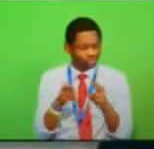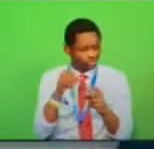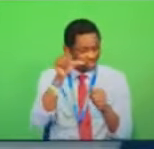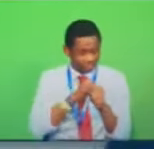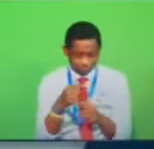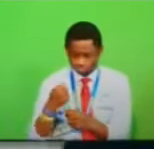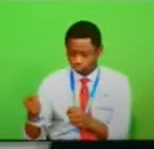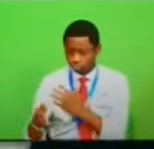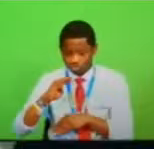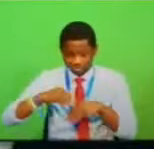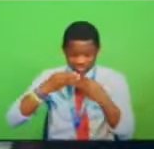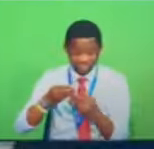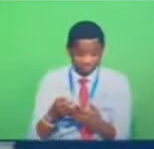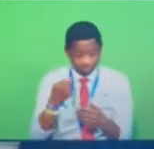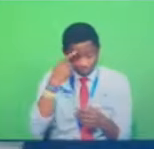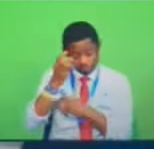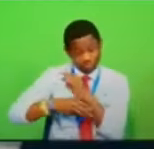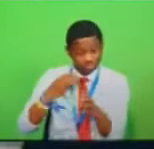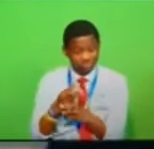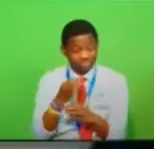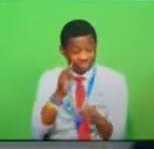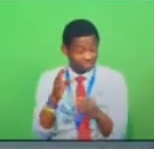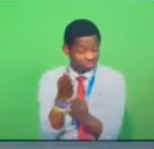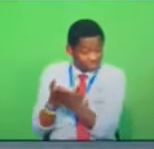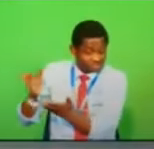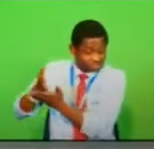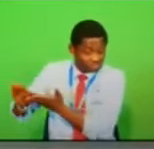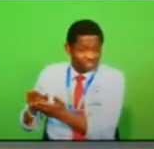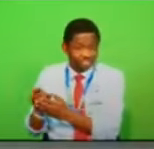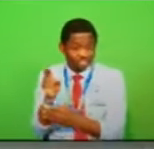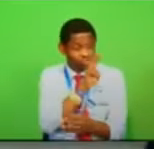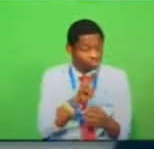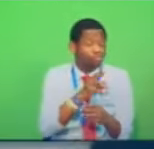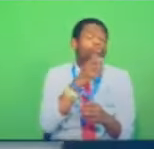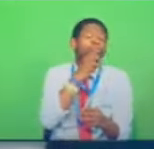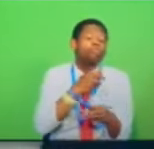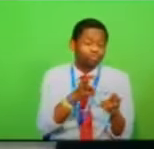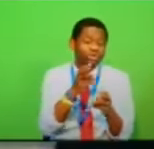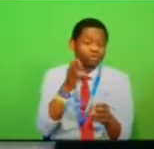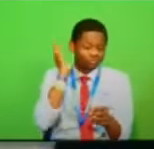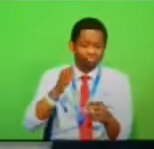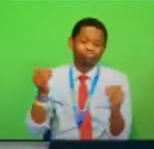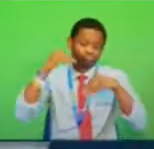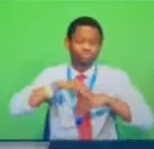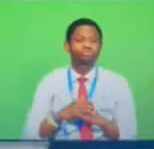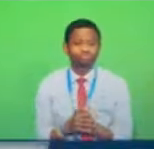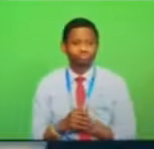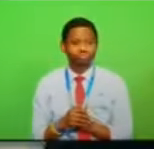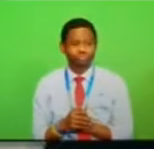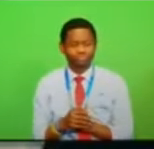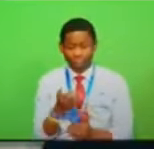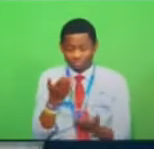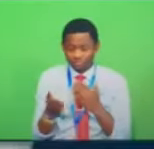us to meet this world, if we reject them and want to use Okwainda Danumu, we ourselves will become late. May